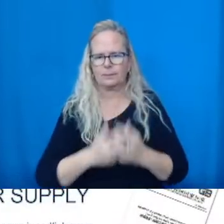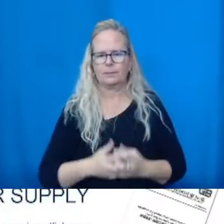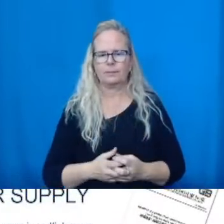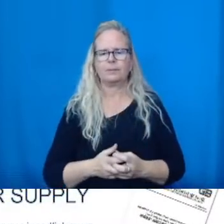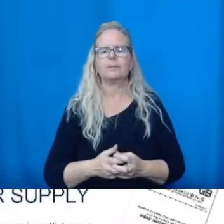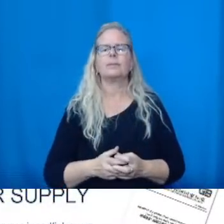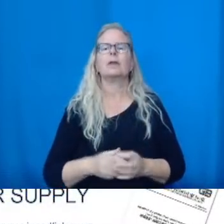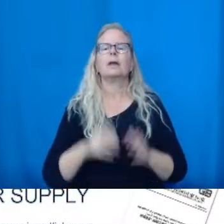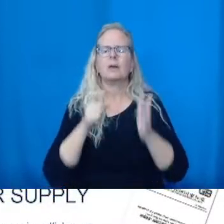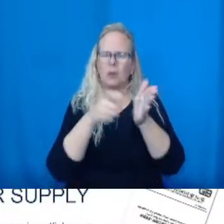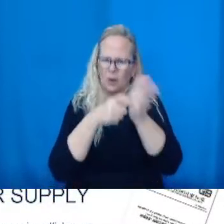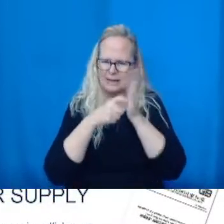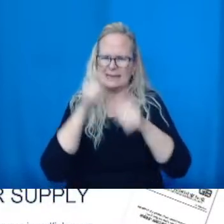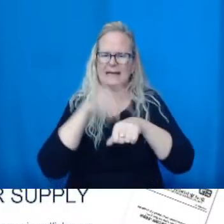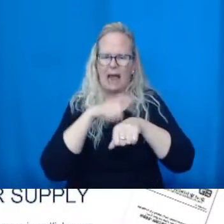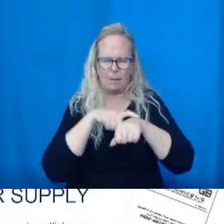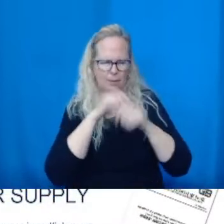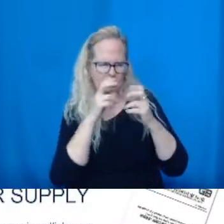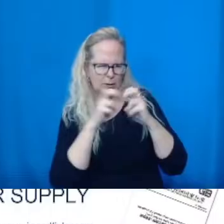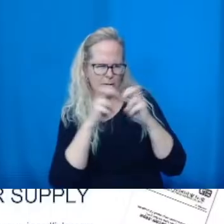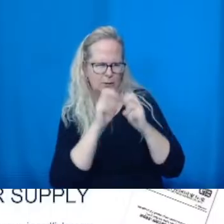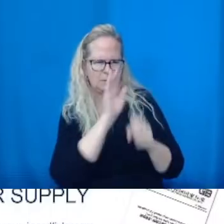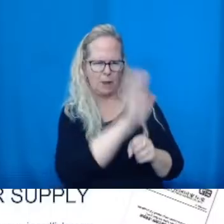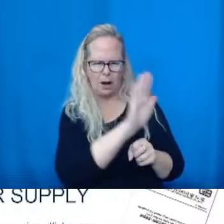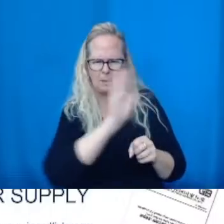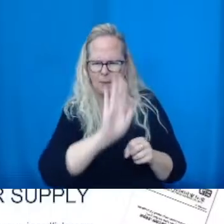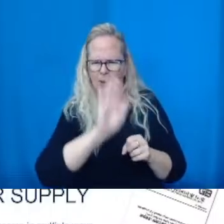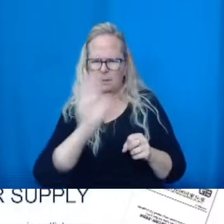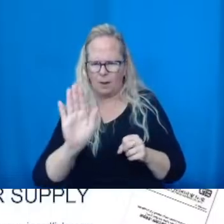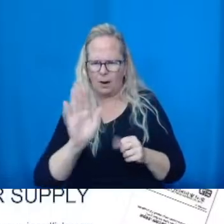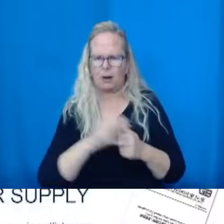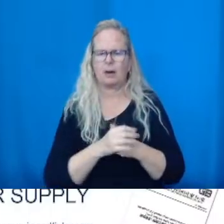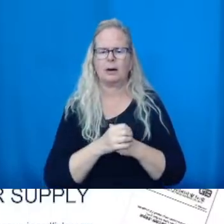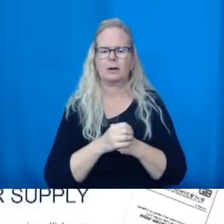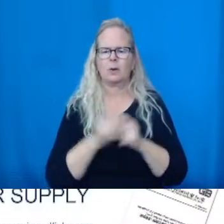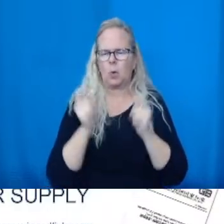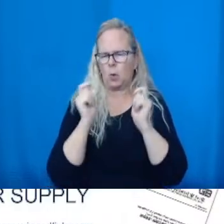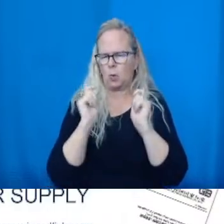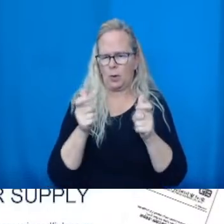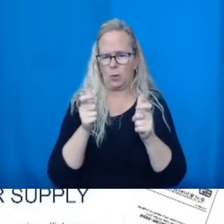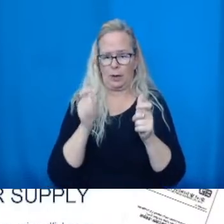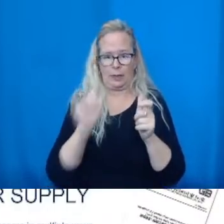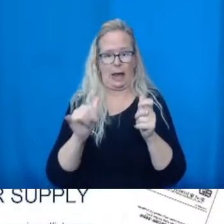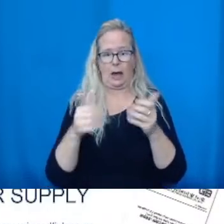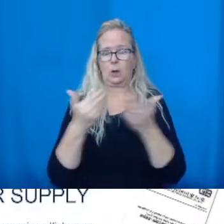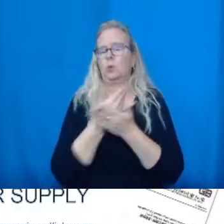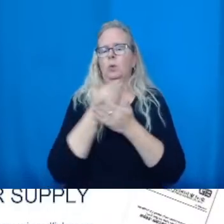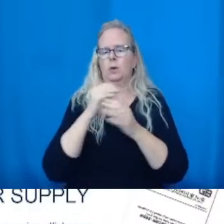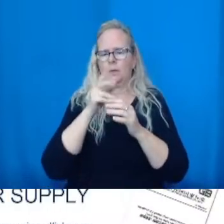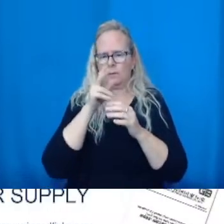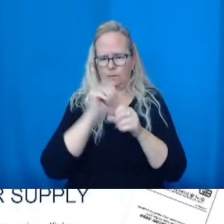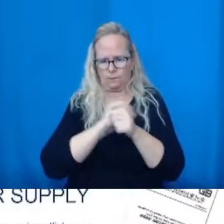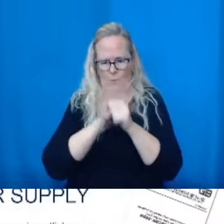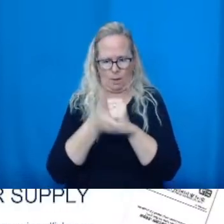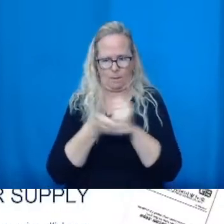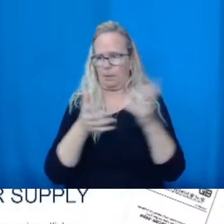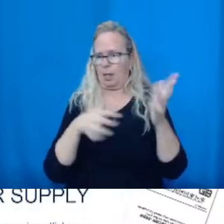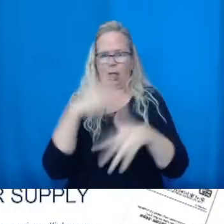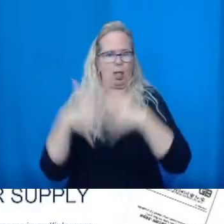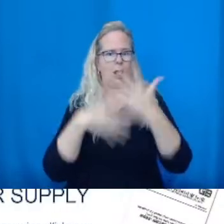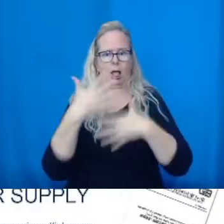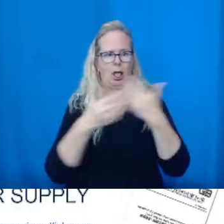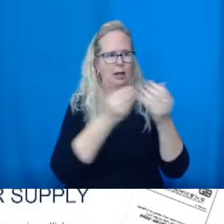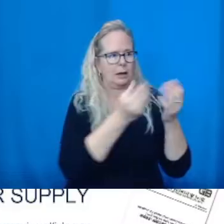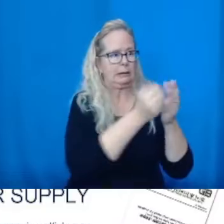pandemic, of course, new manufacturing operations started up, new importers started up to try and bring in the supply. And one other step that